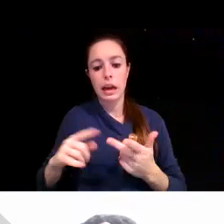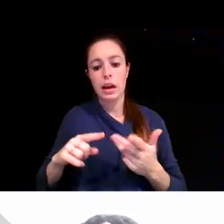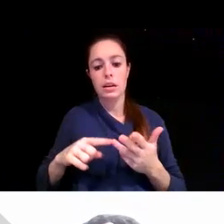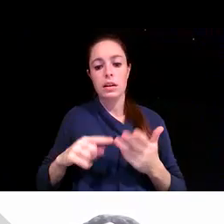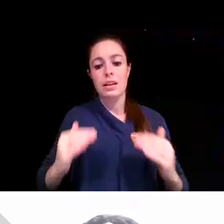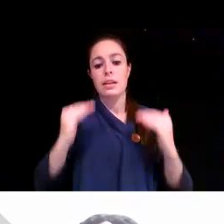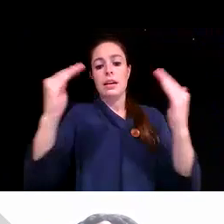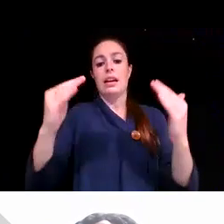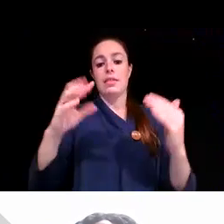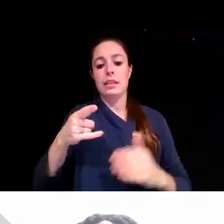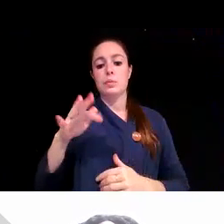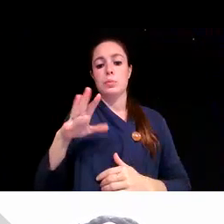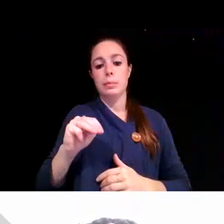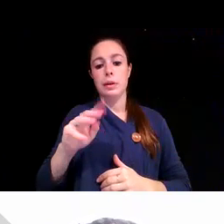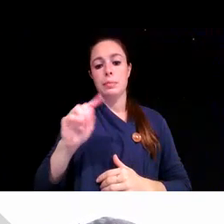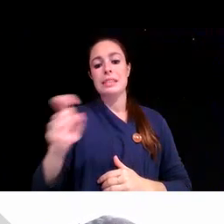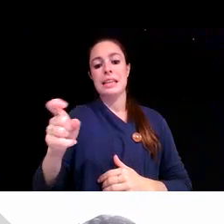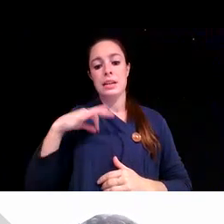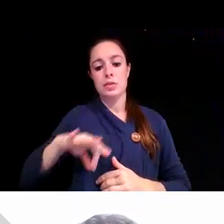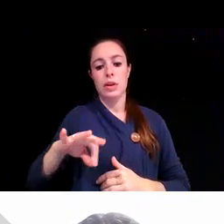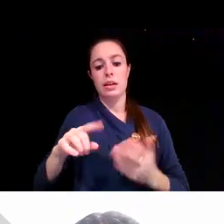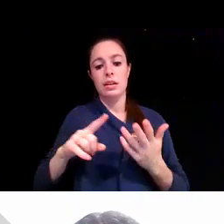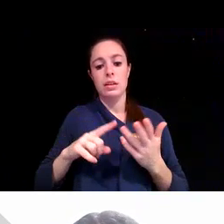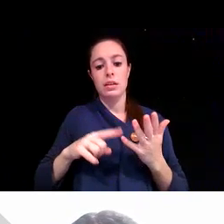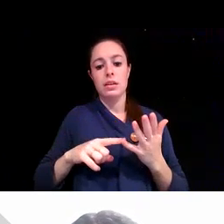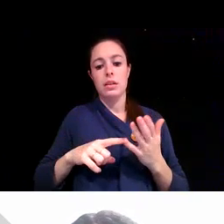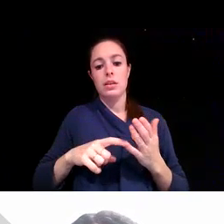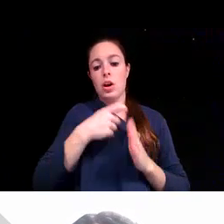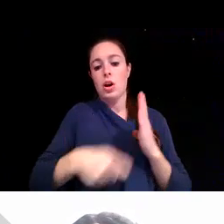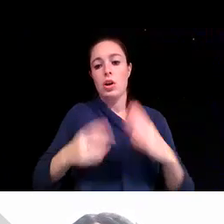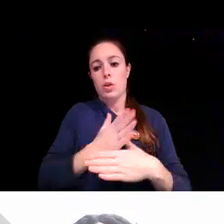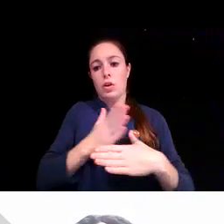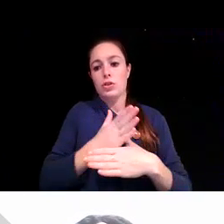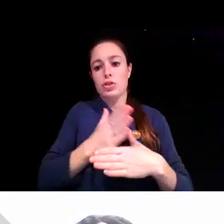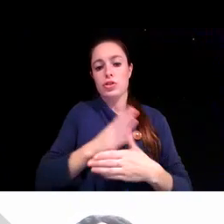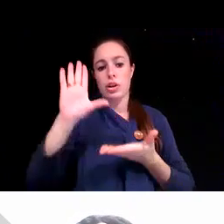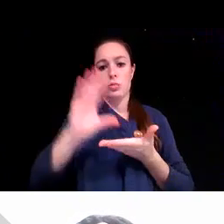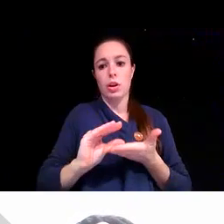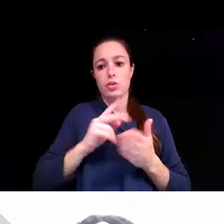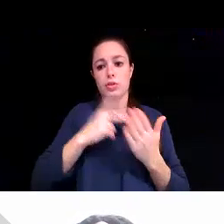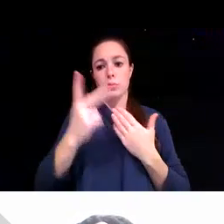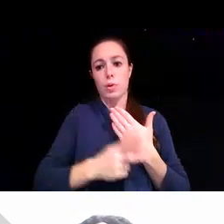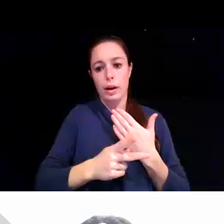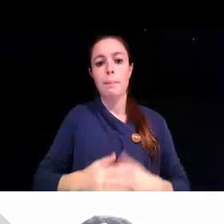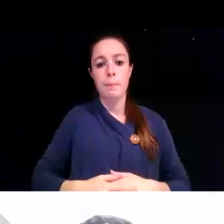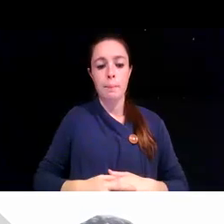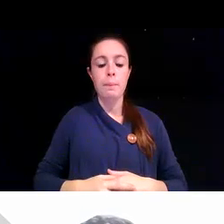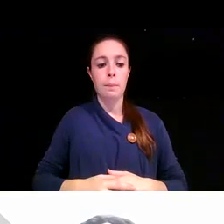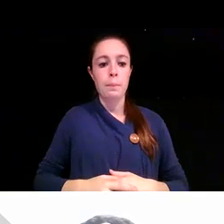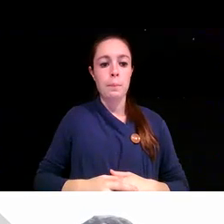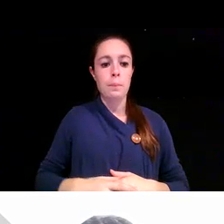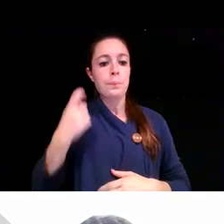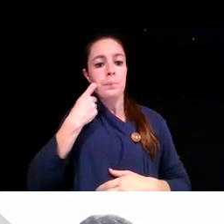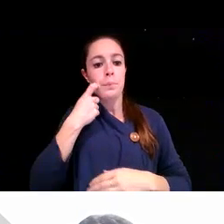Advanced Premium Tax Credits, and the Cost Sharing Reduction Program. At our last presentation, we talked